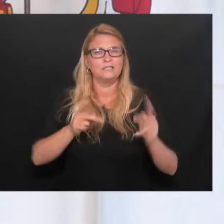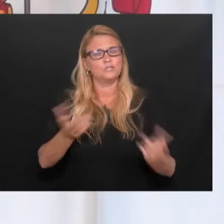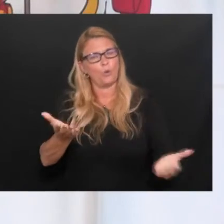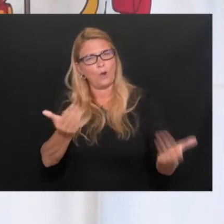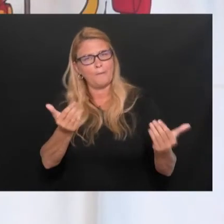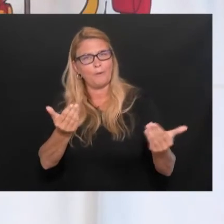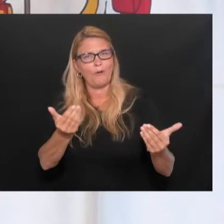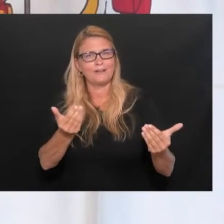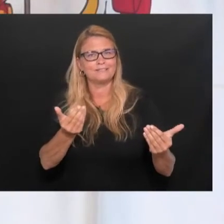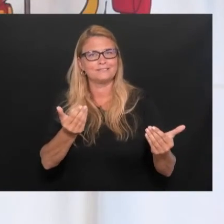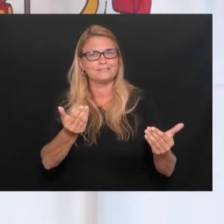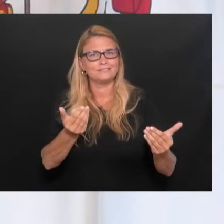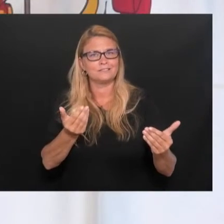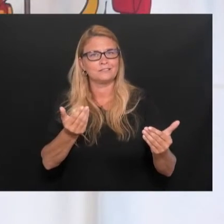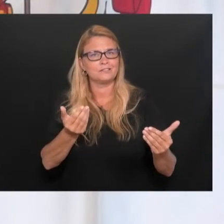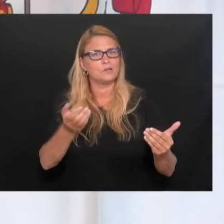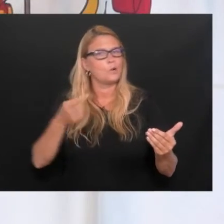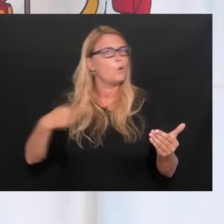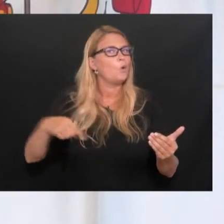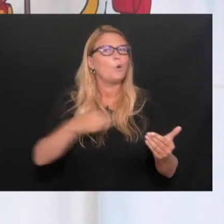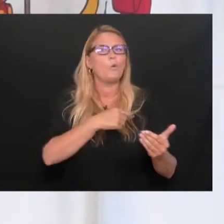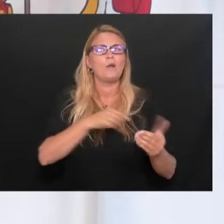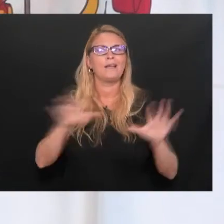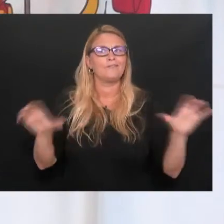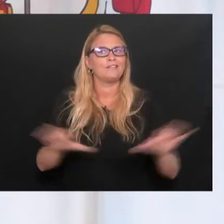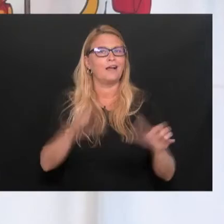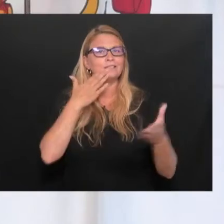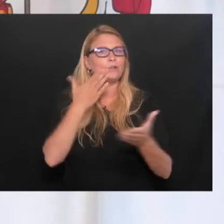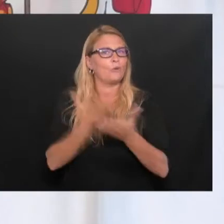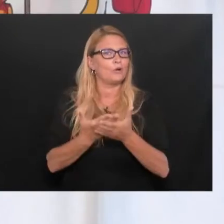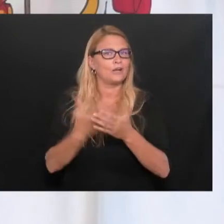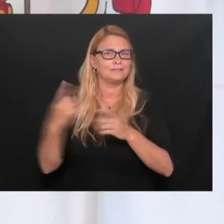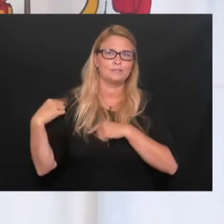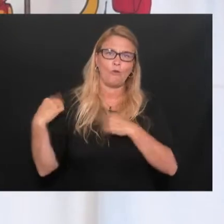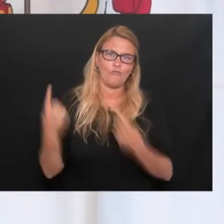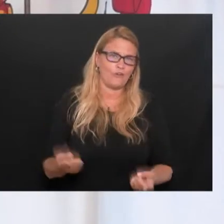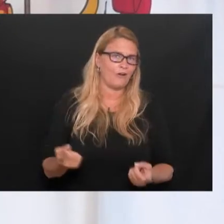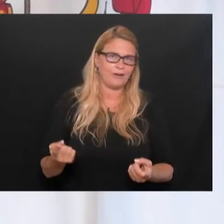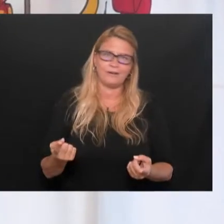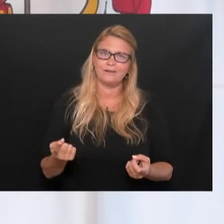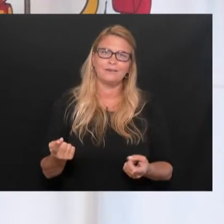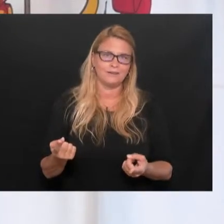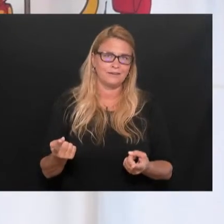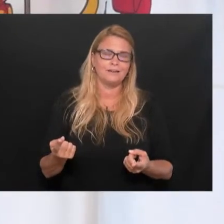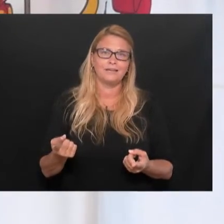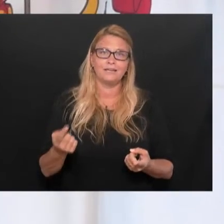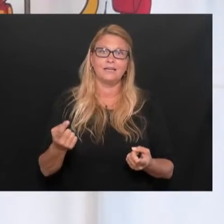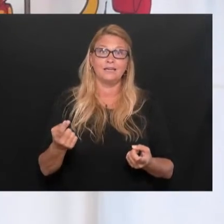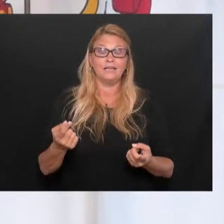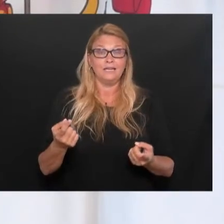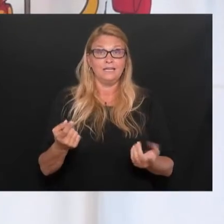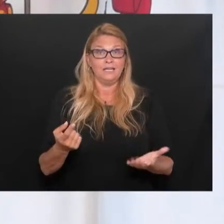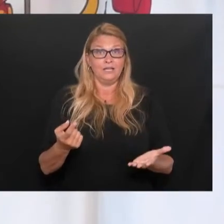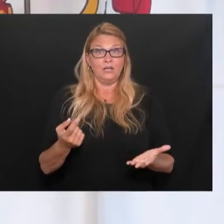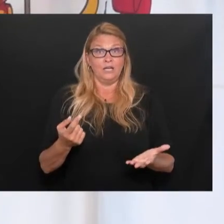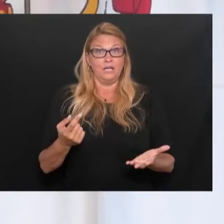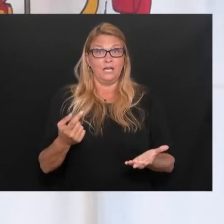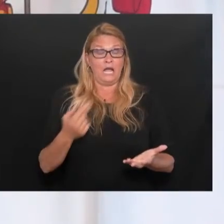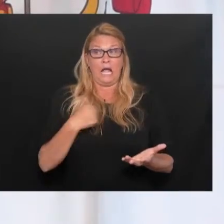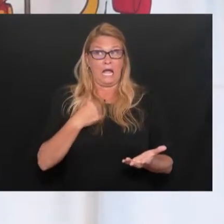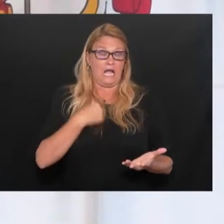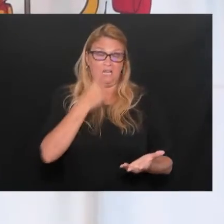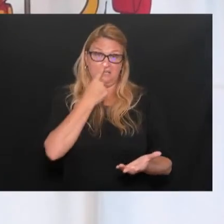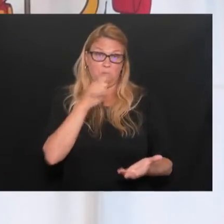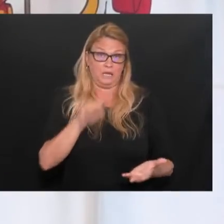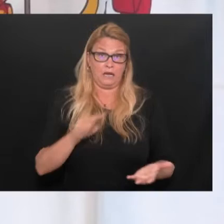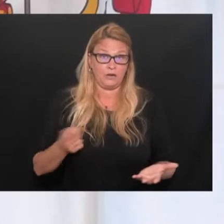on. We have done so good. We have done so good. And if I encourage, and I don't care,